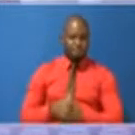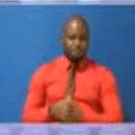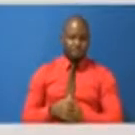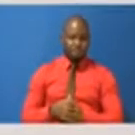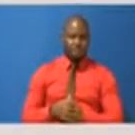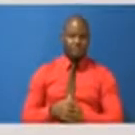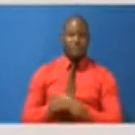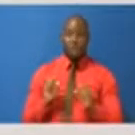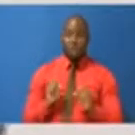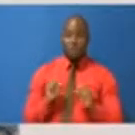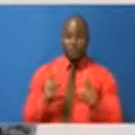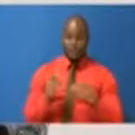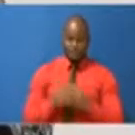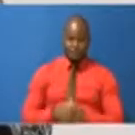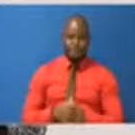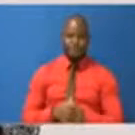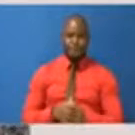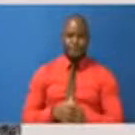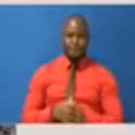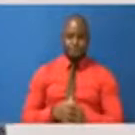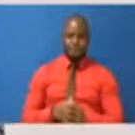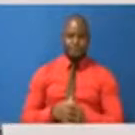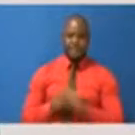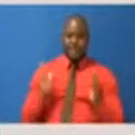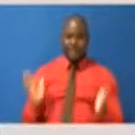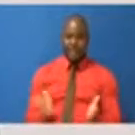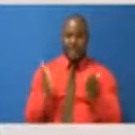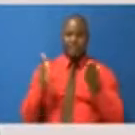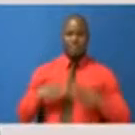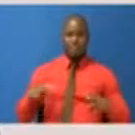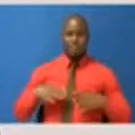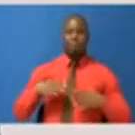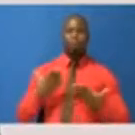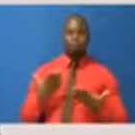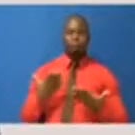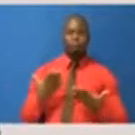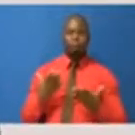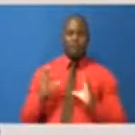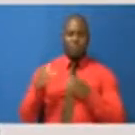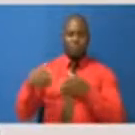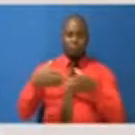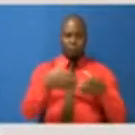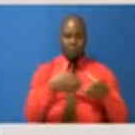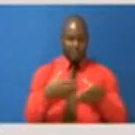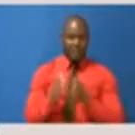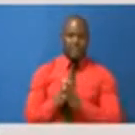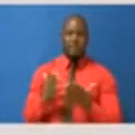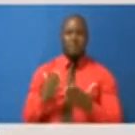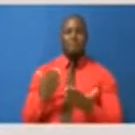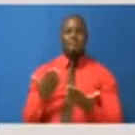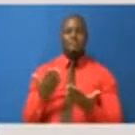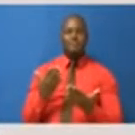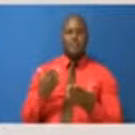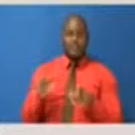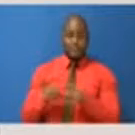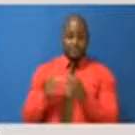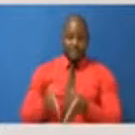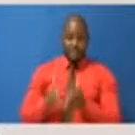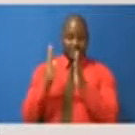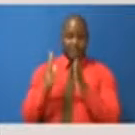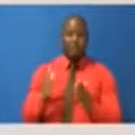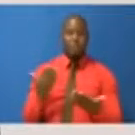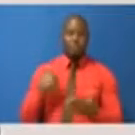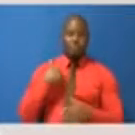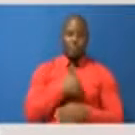uh well um it's to encourage people to do carpooling if they're going the same direction